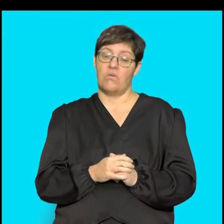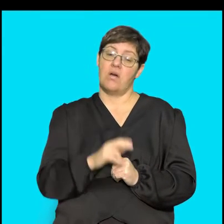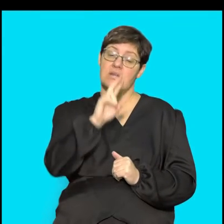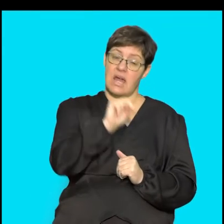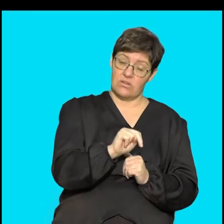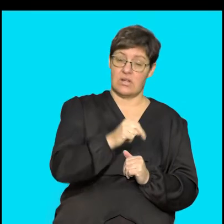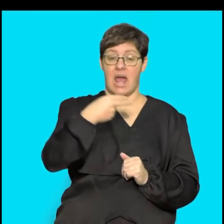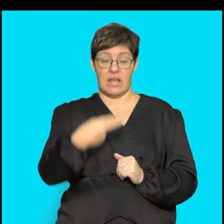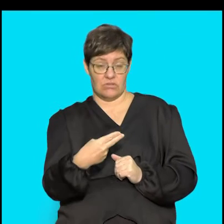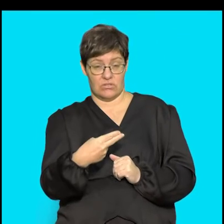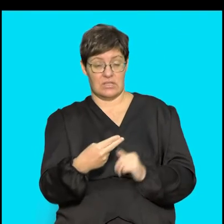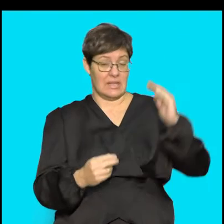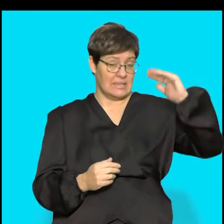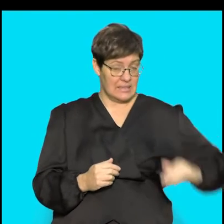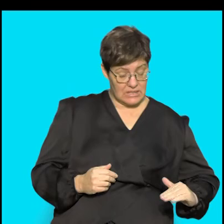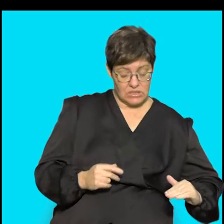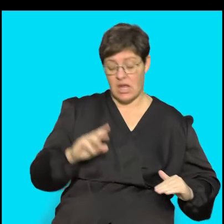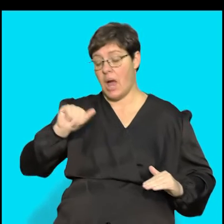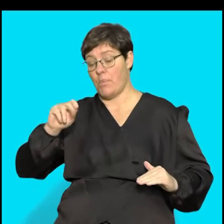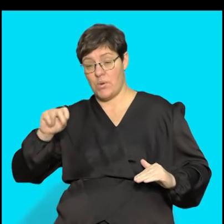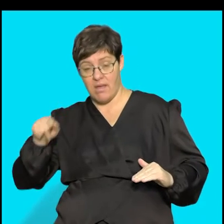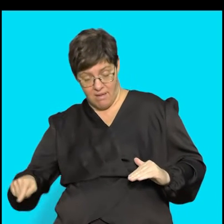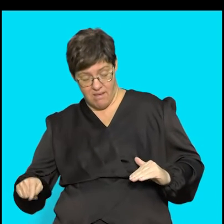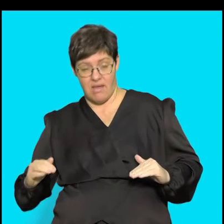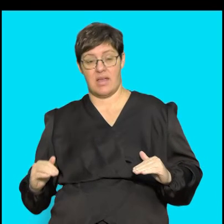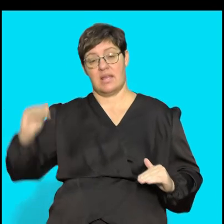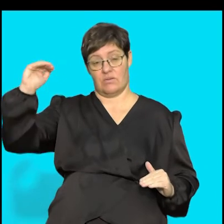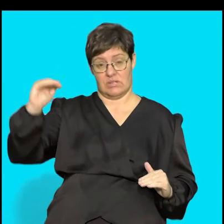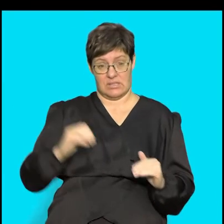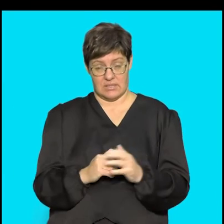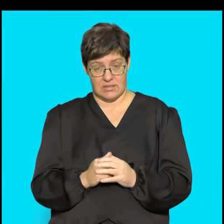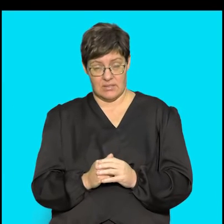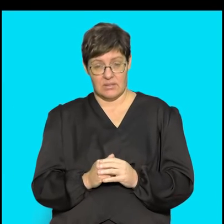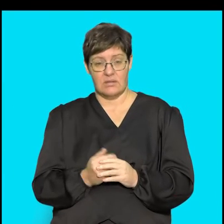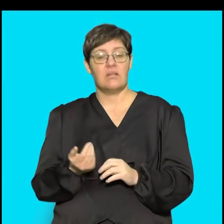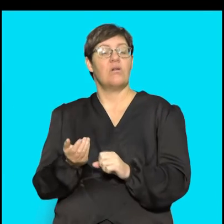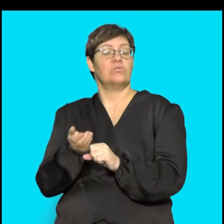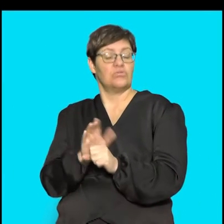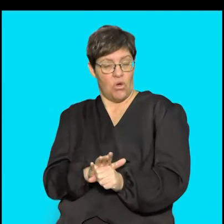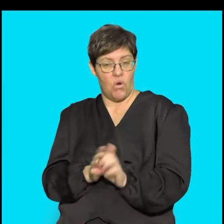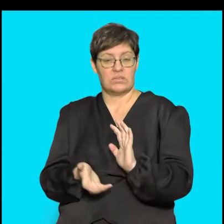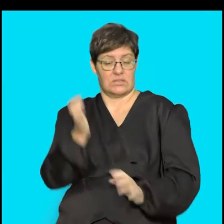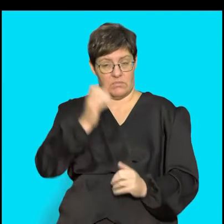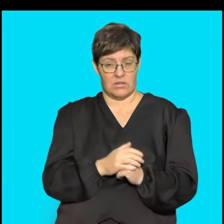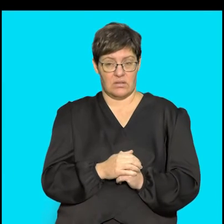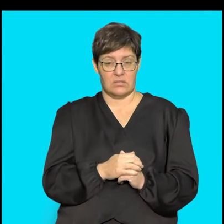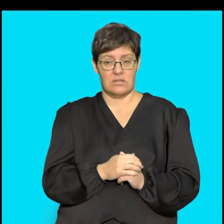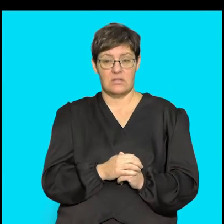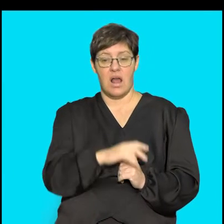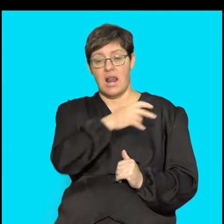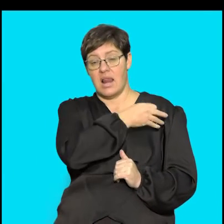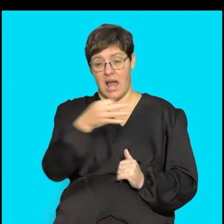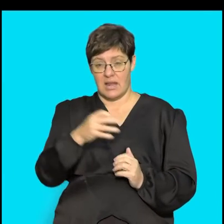and hydrogen will decrease, and the ammonia will increase. So here we show the disturbance, our